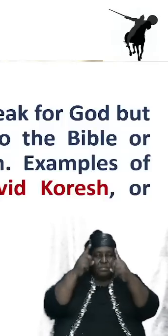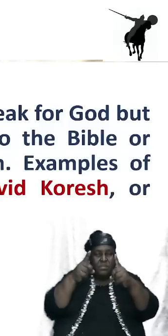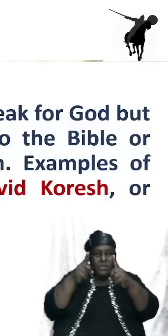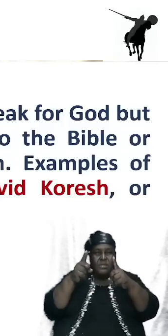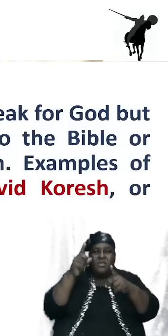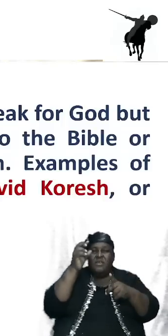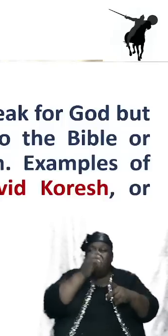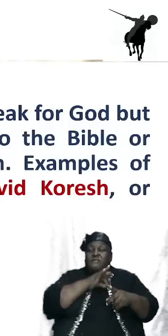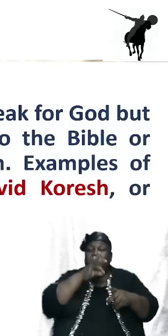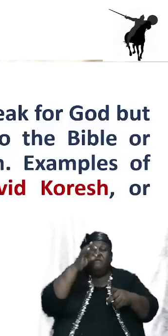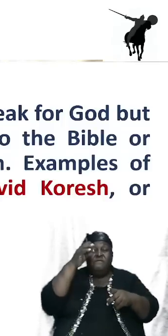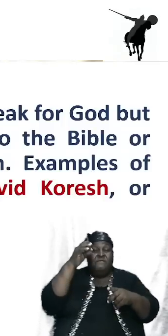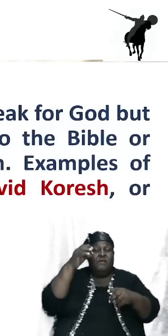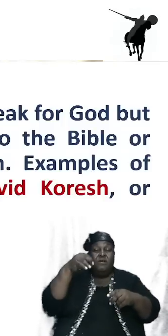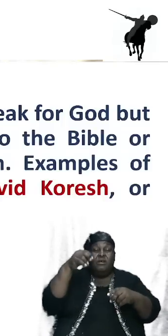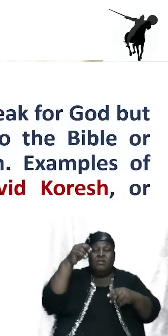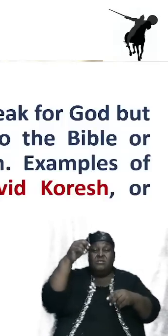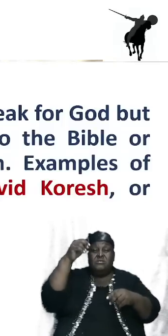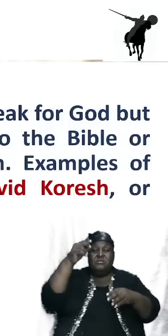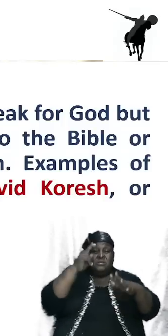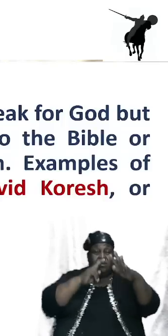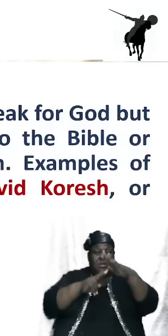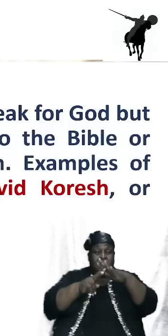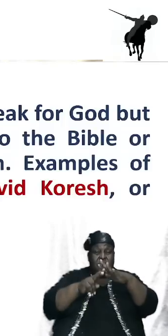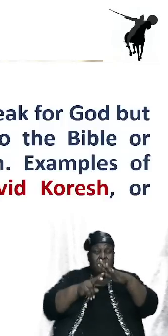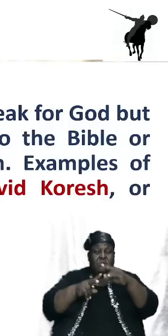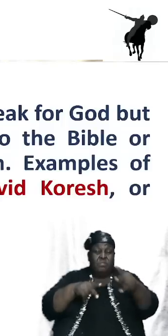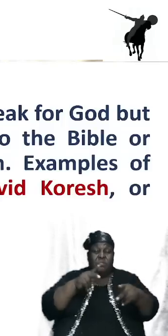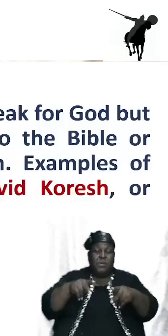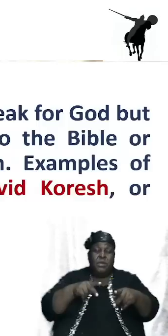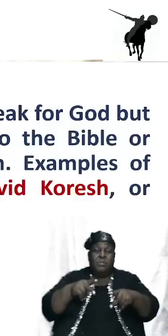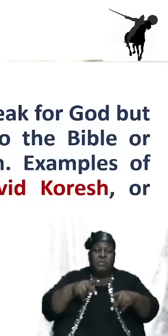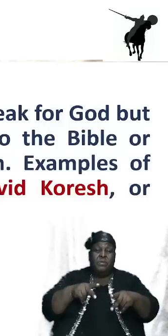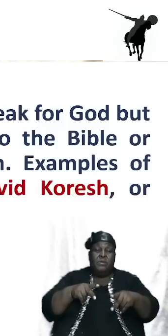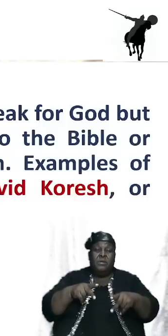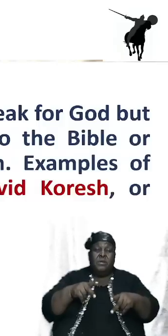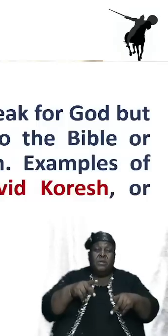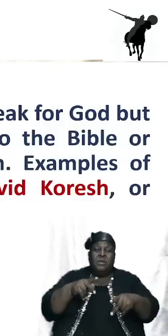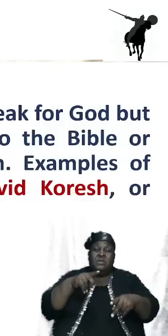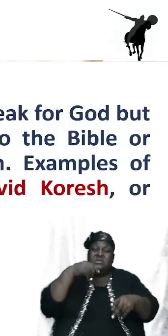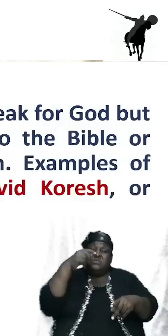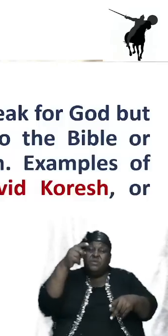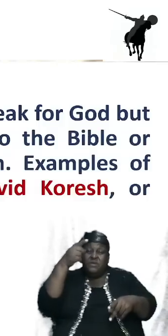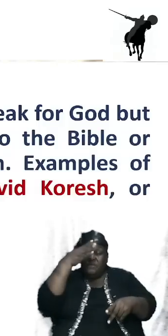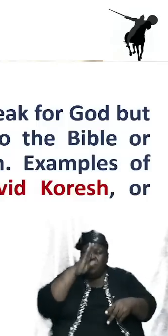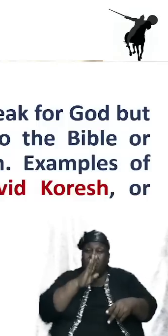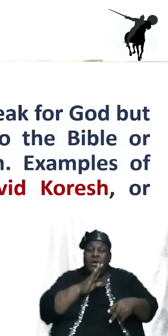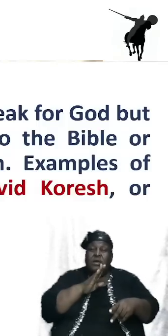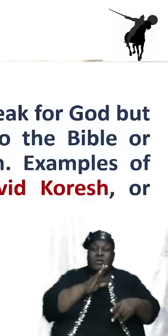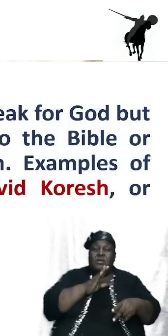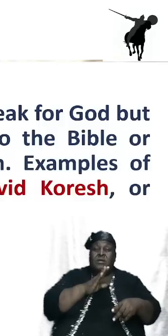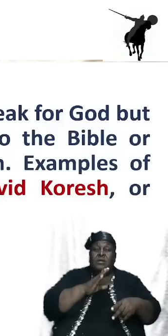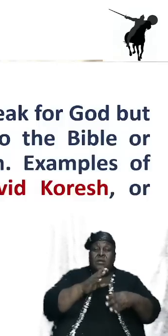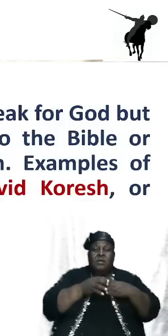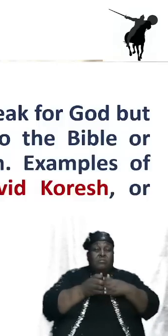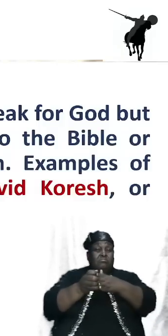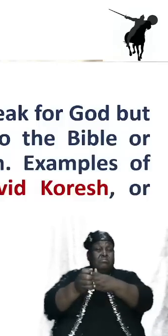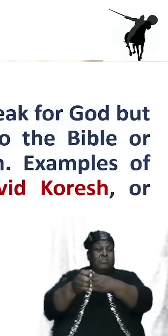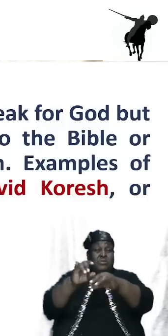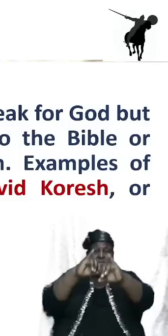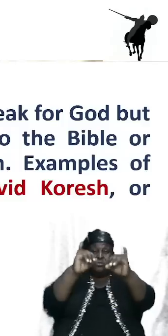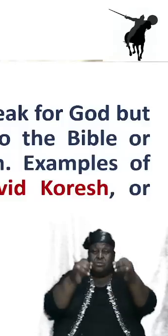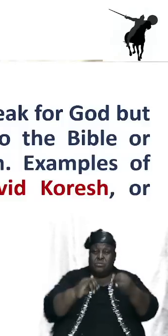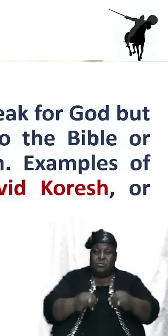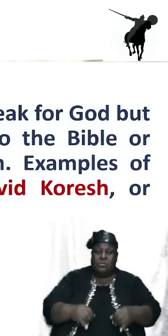prophets, and these are people who claim to speak for God but promote a message that is contrary to the Bible, or lead to idolatry, it